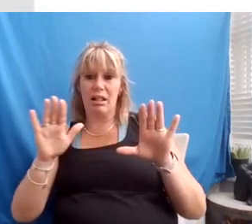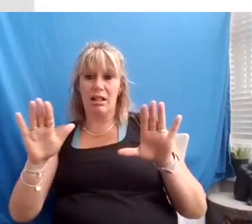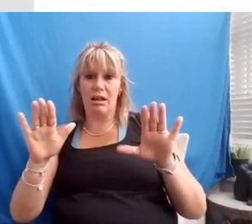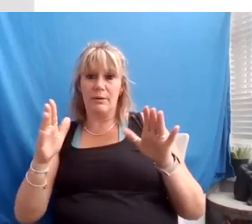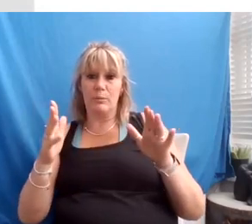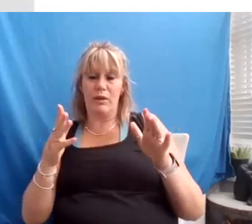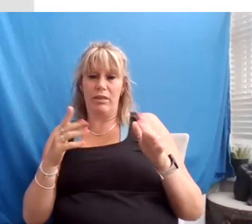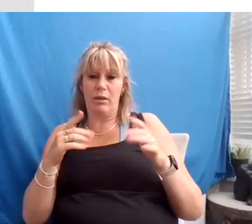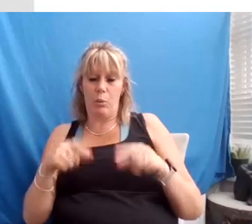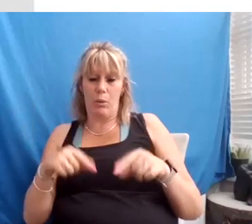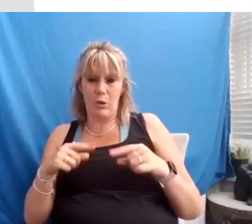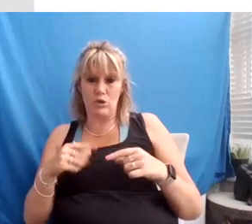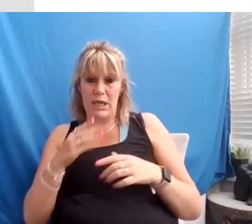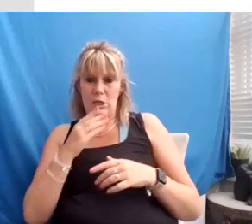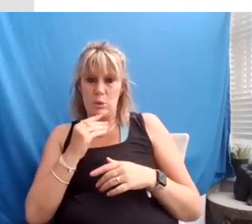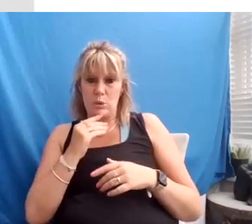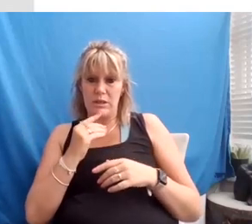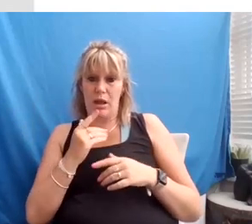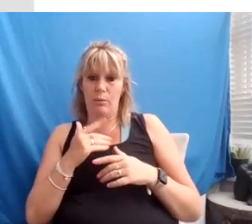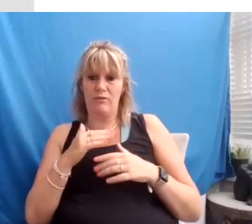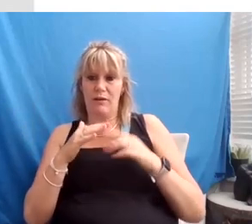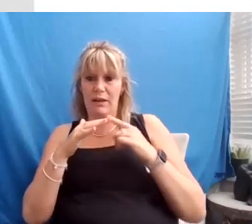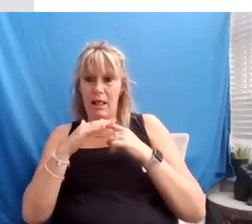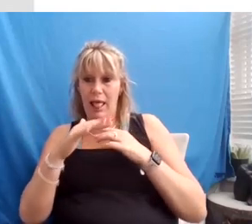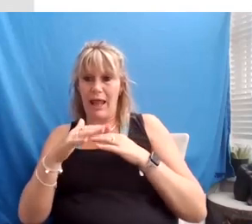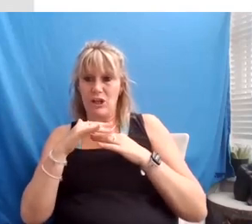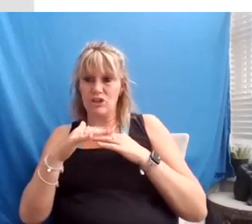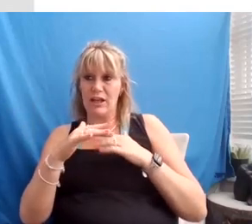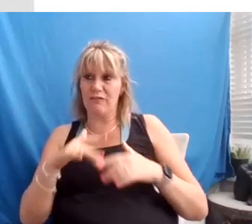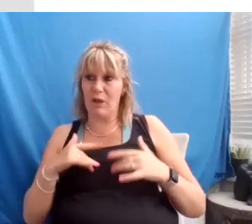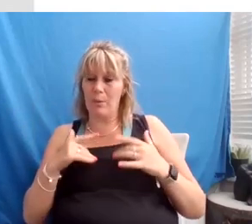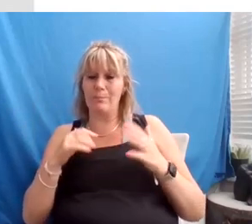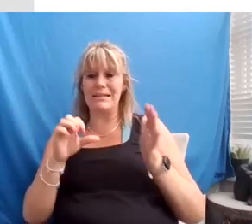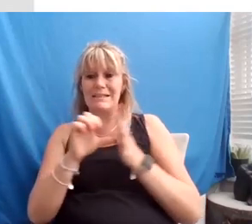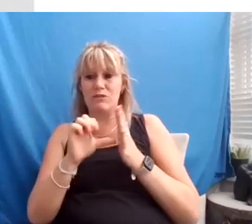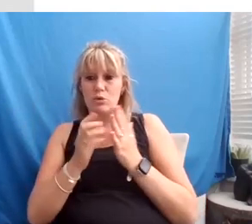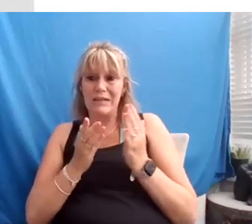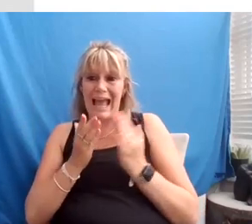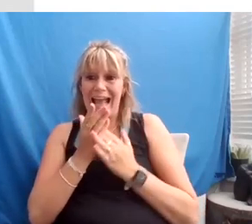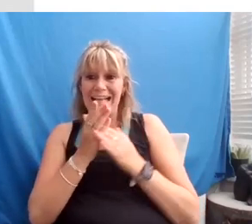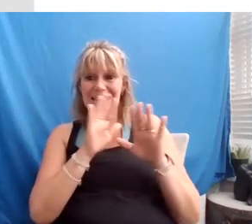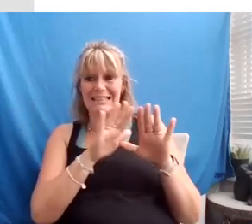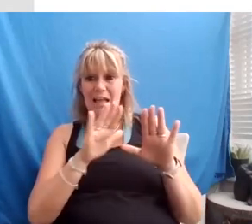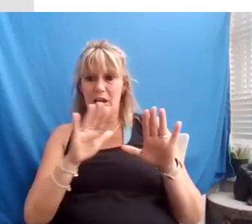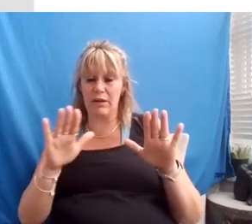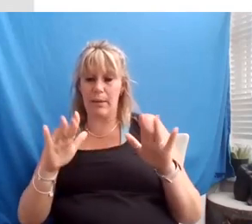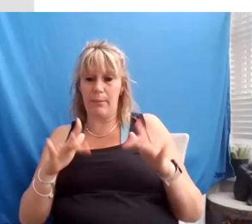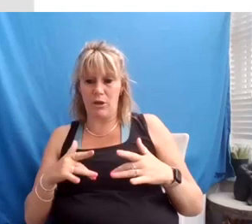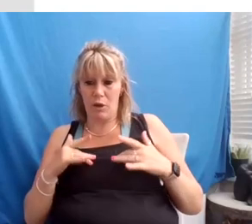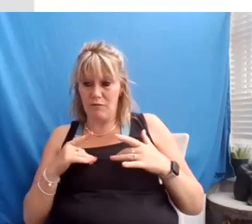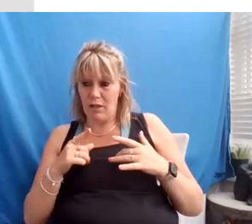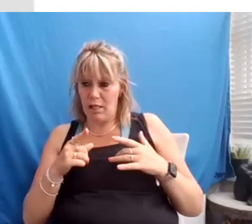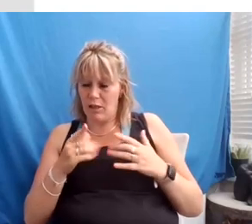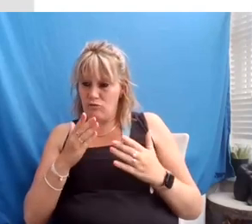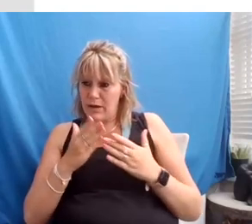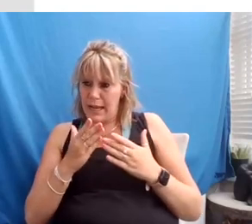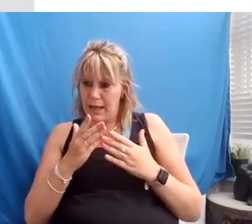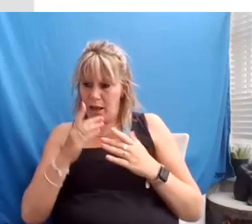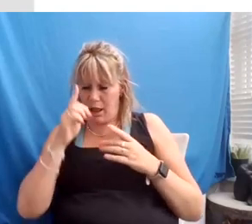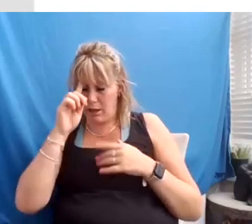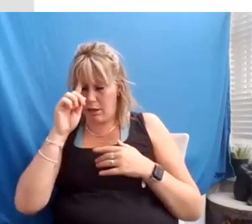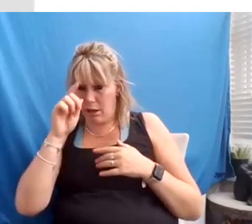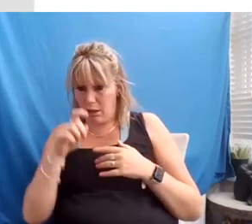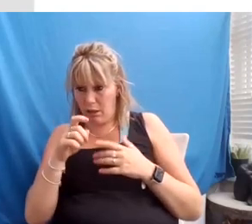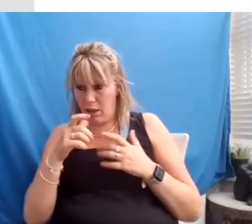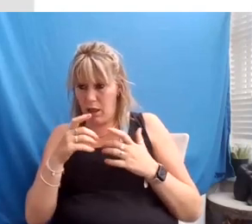limited energy, I've always found them very difficult to access. But I don't think it had really dawned on me just how much of it's also a